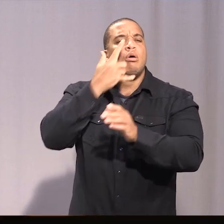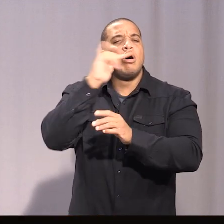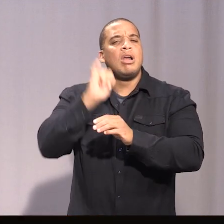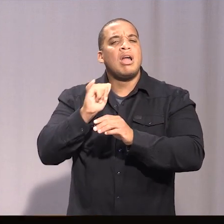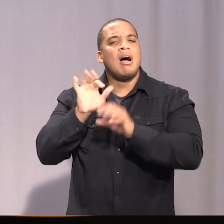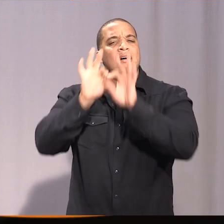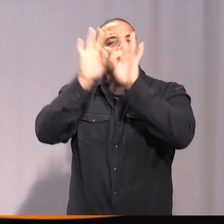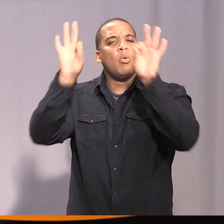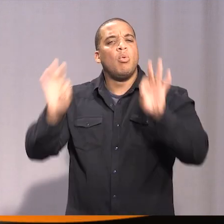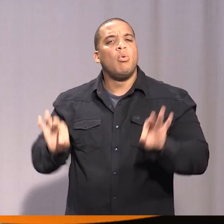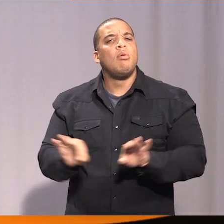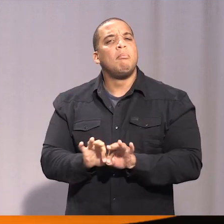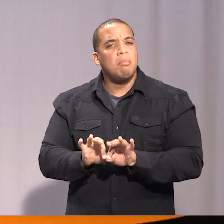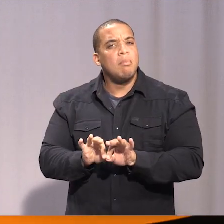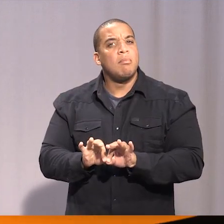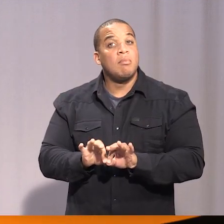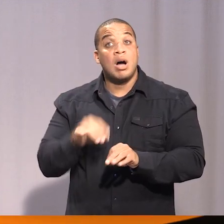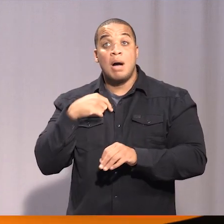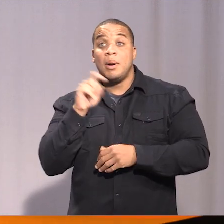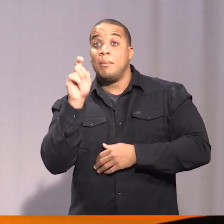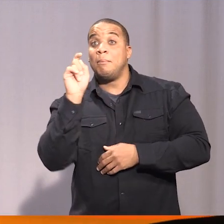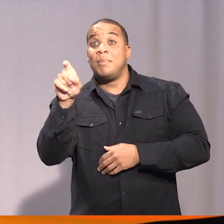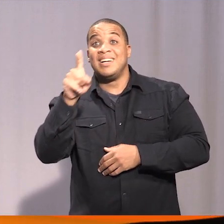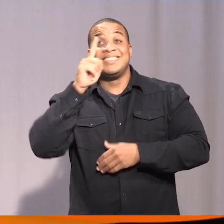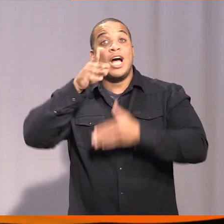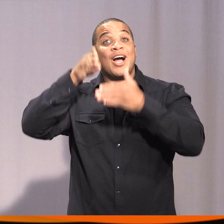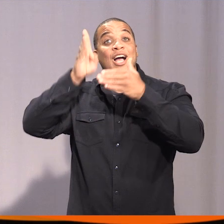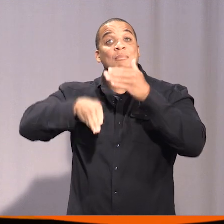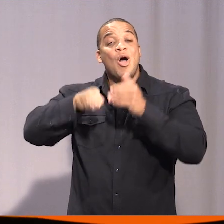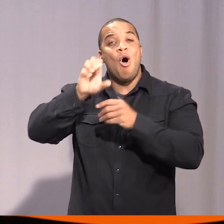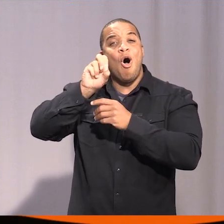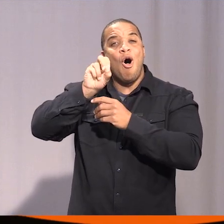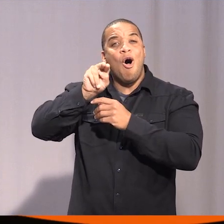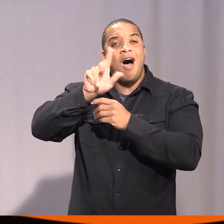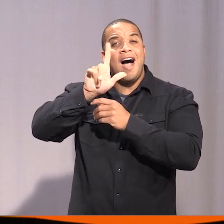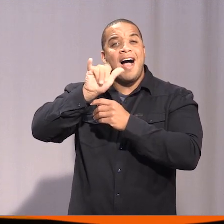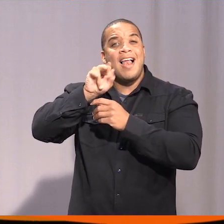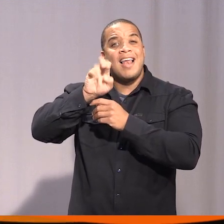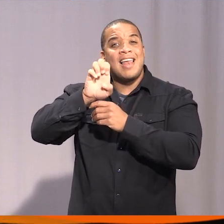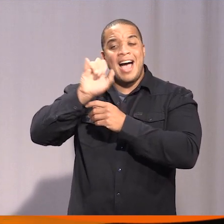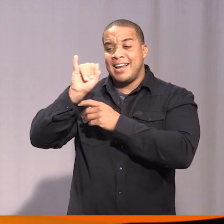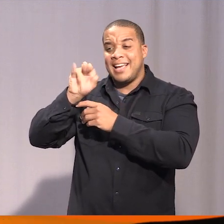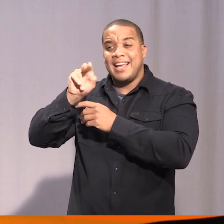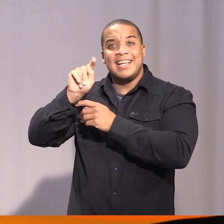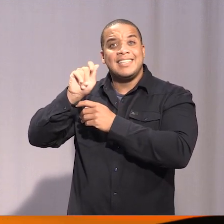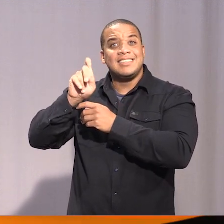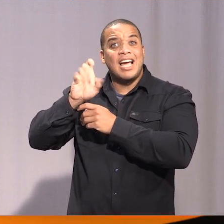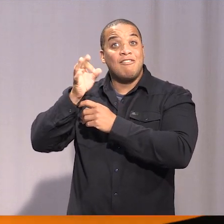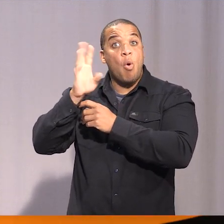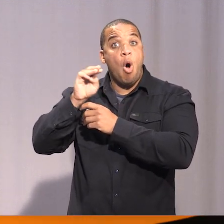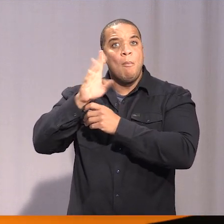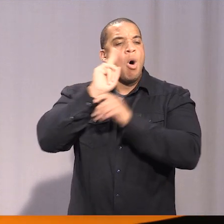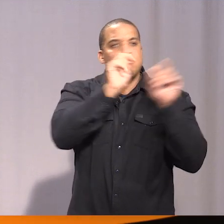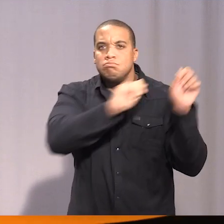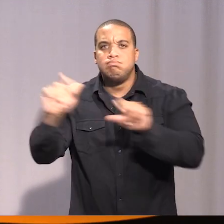form. So I'm going to click here to complete the online intake form, which will open in a new tab.